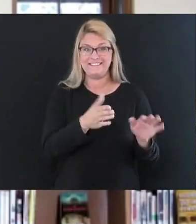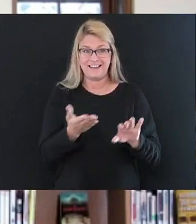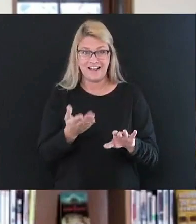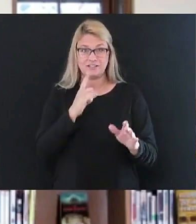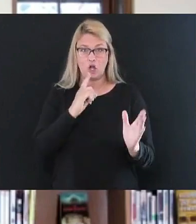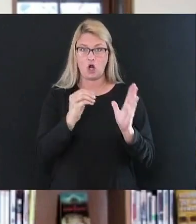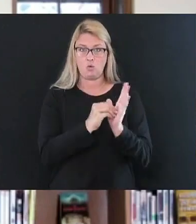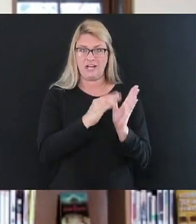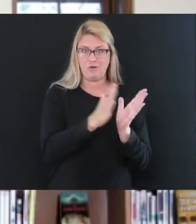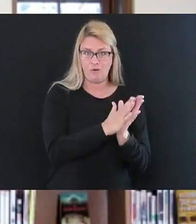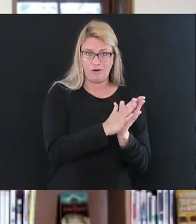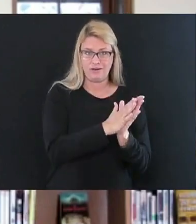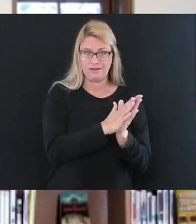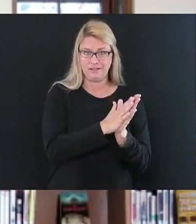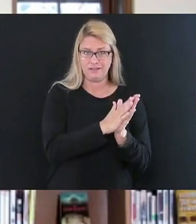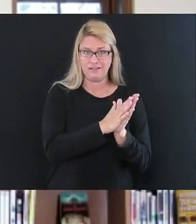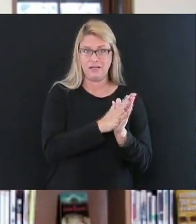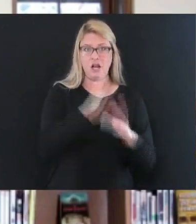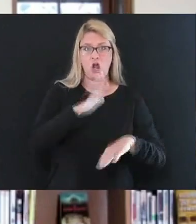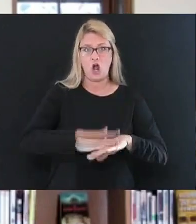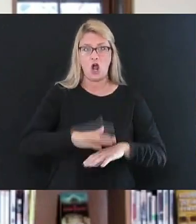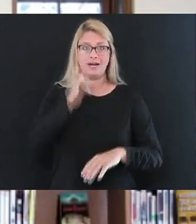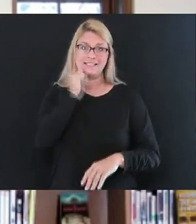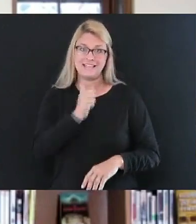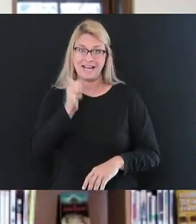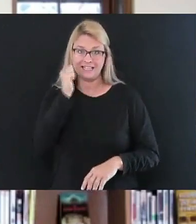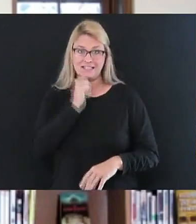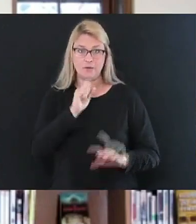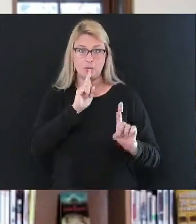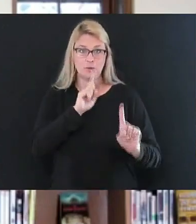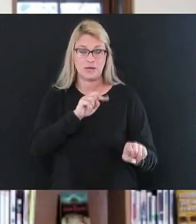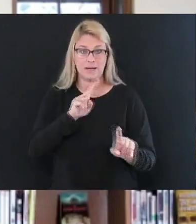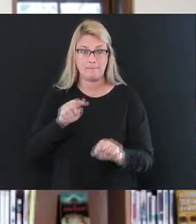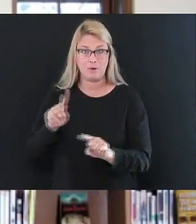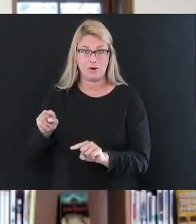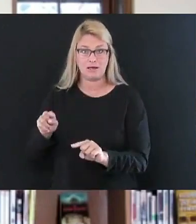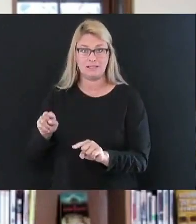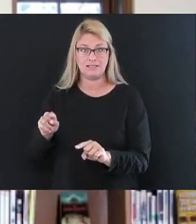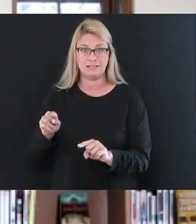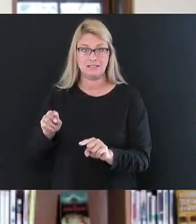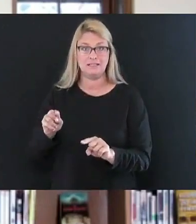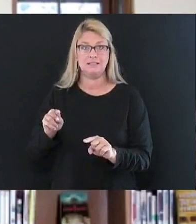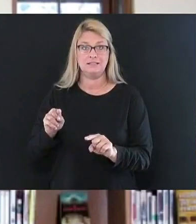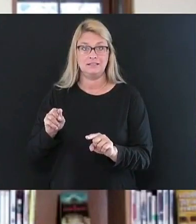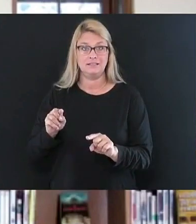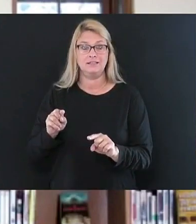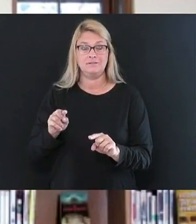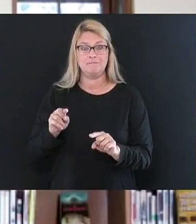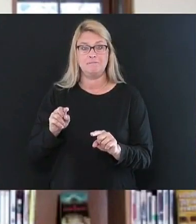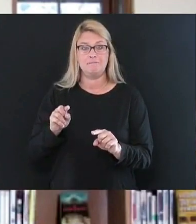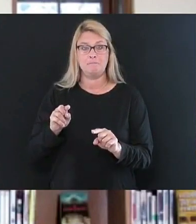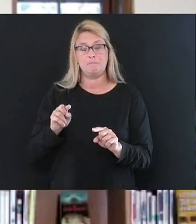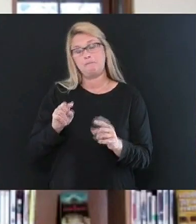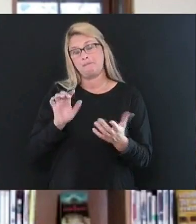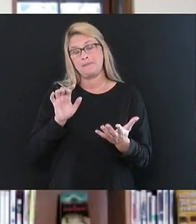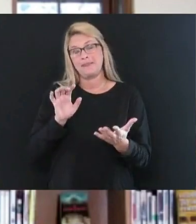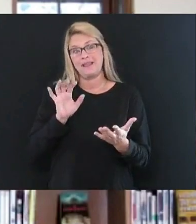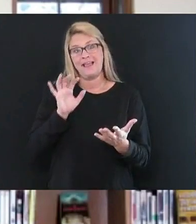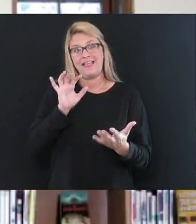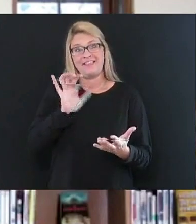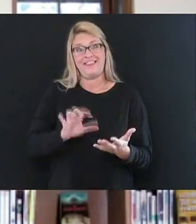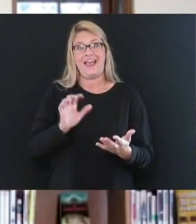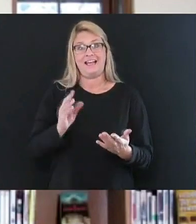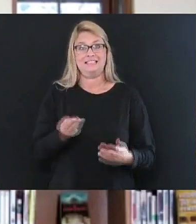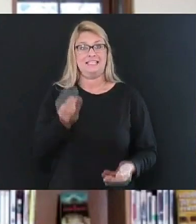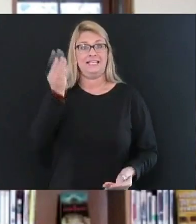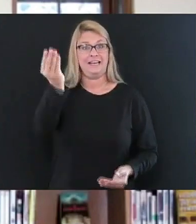on a daily report. We refer to that as death reporting data that is given to our